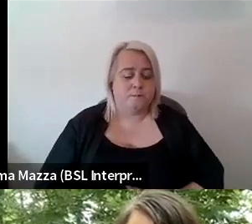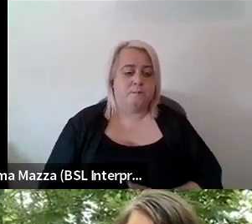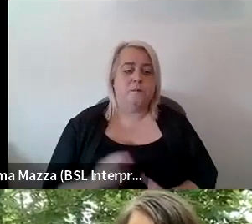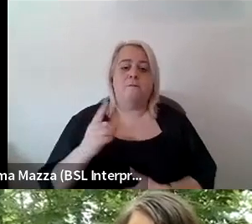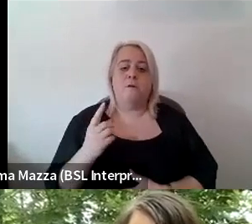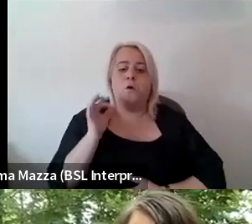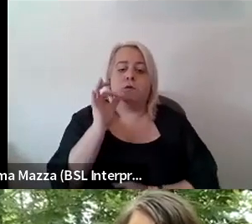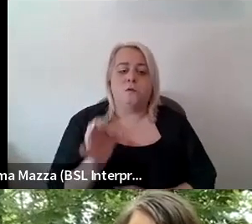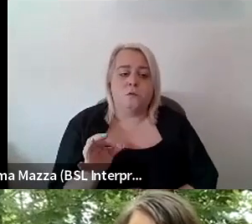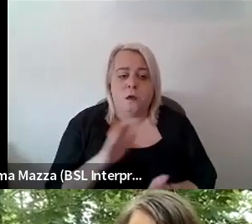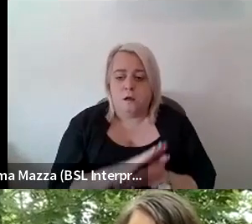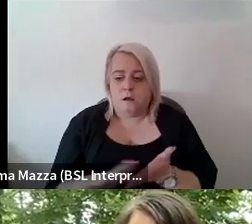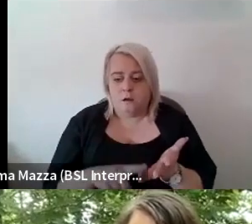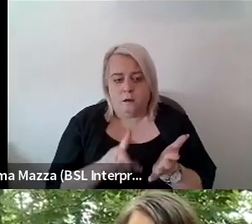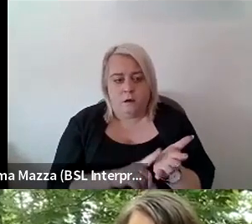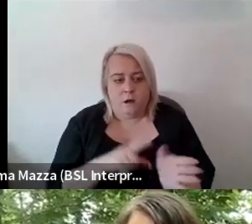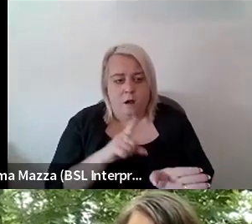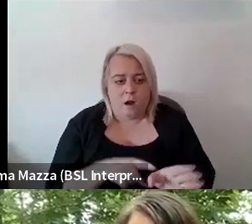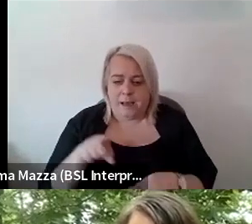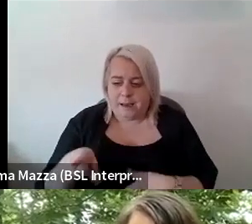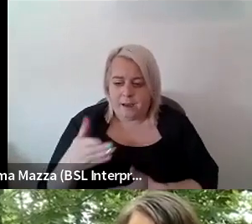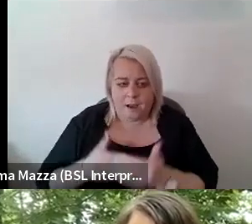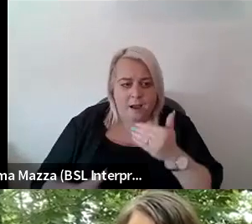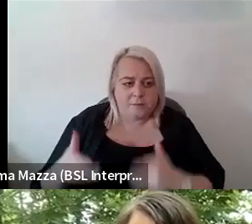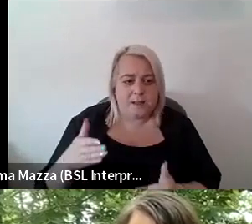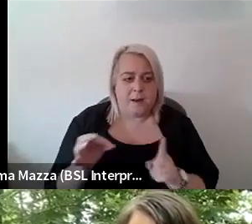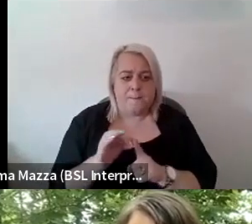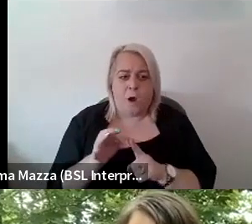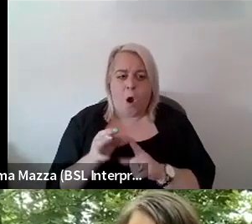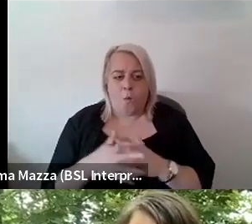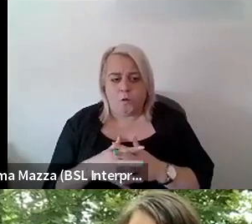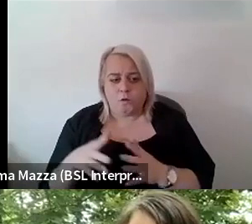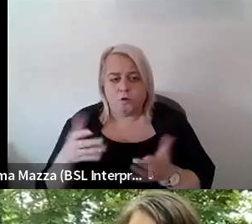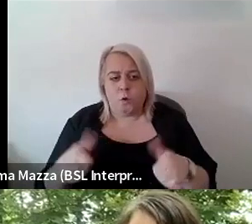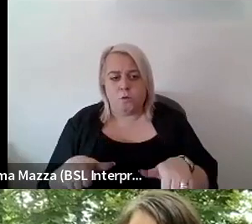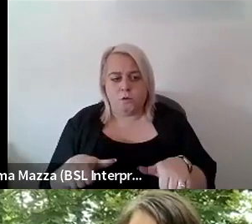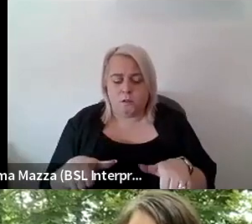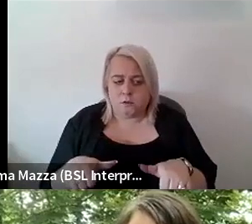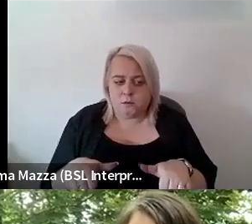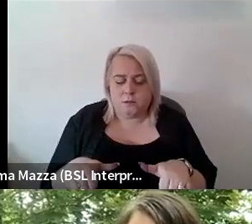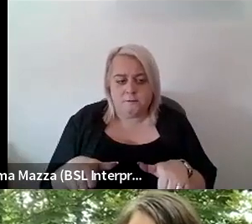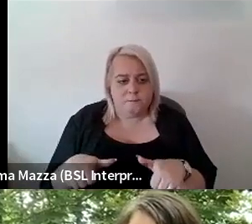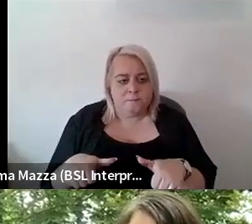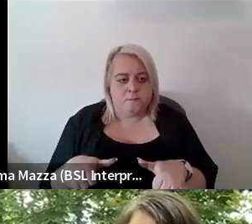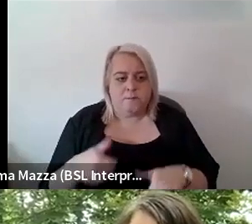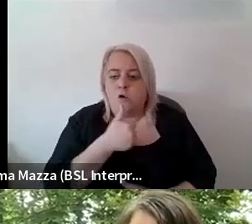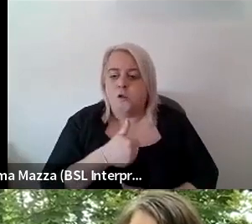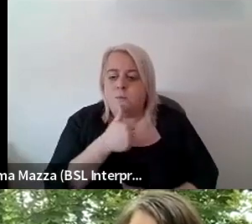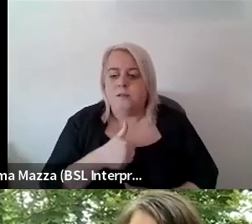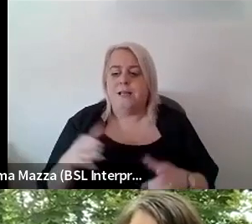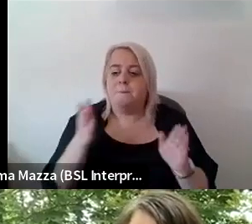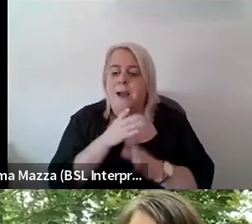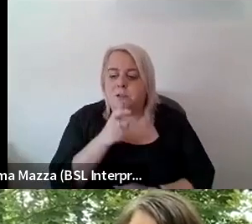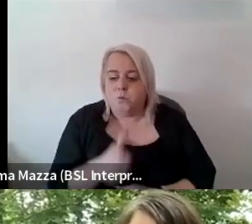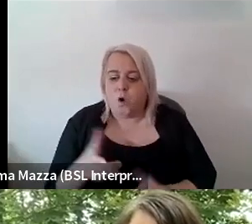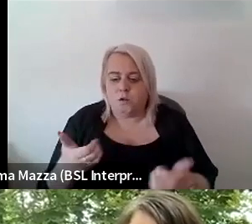first is, Holly, you raised the point about password solutions. I think everyone, you know, usability of password